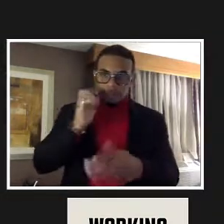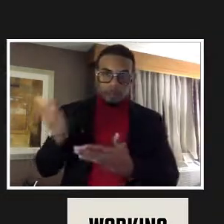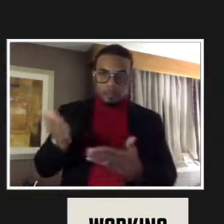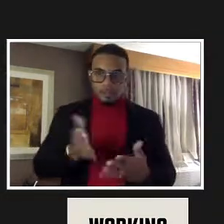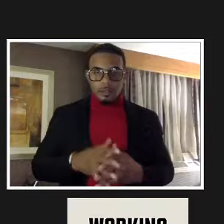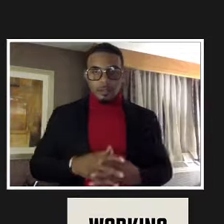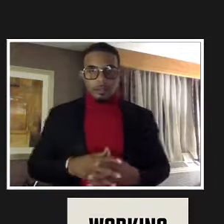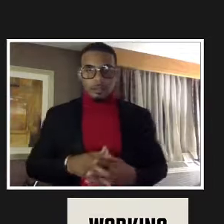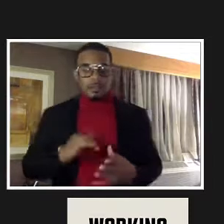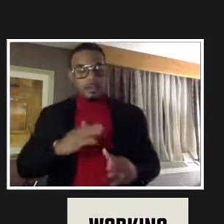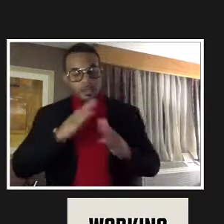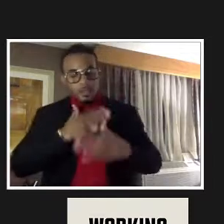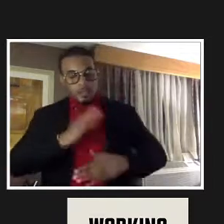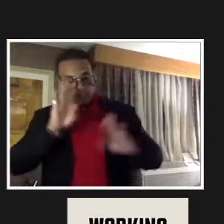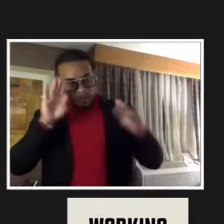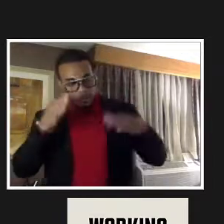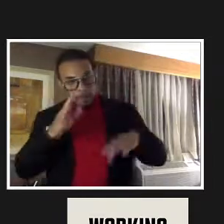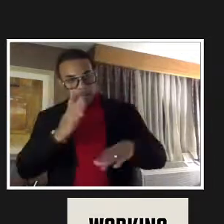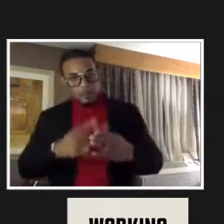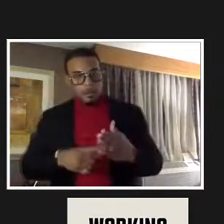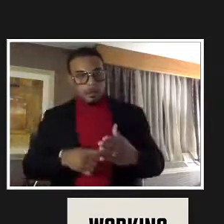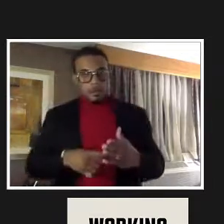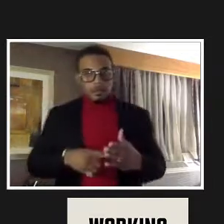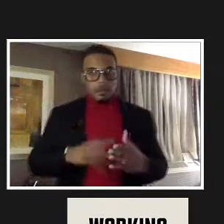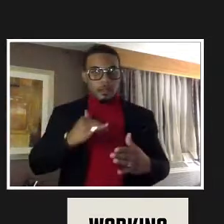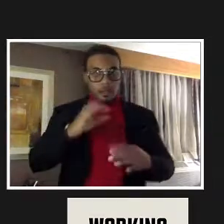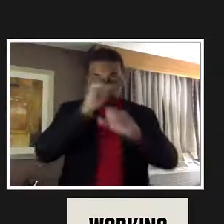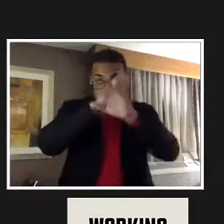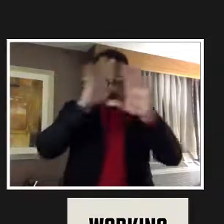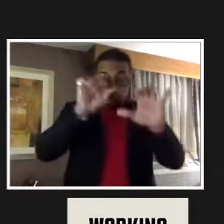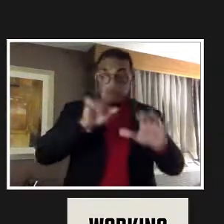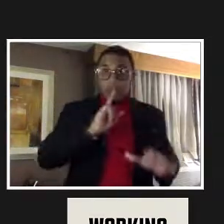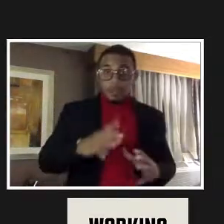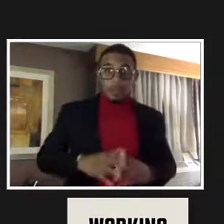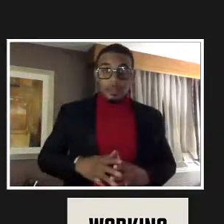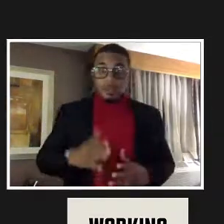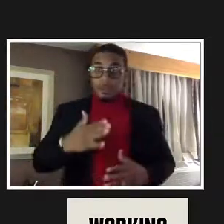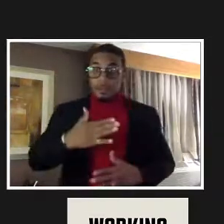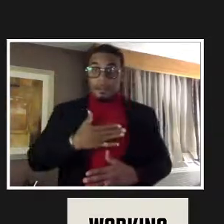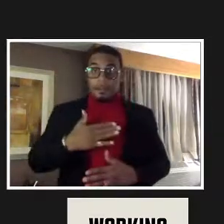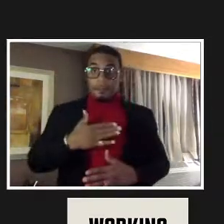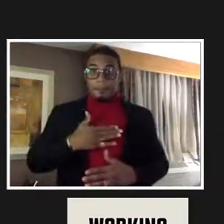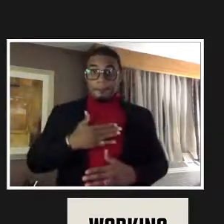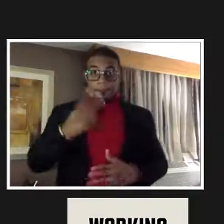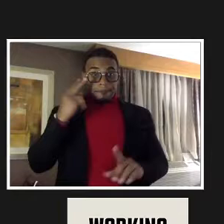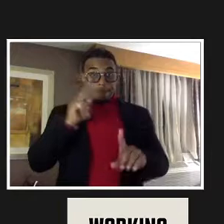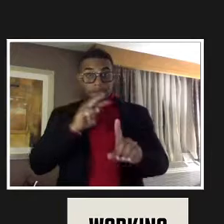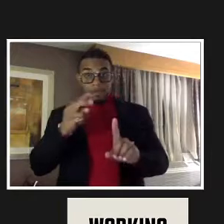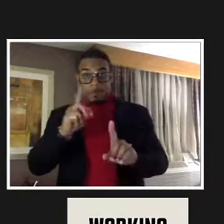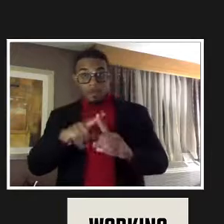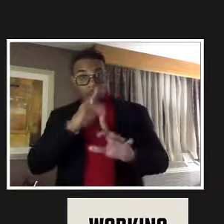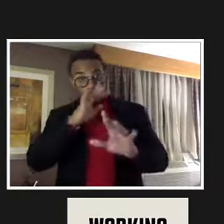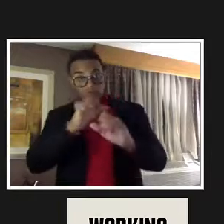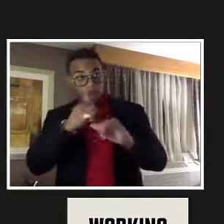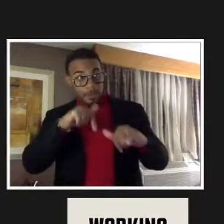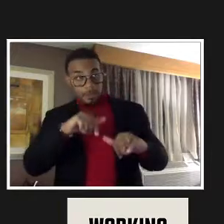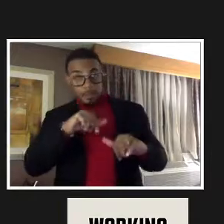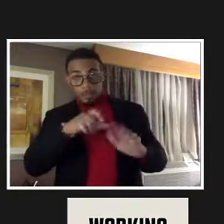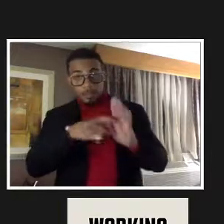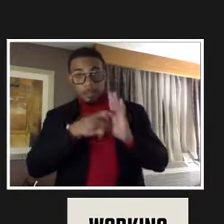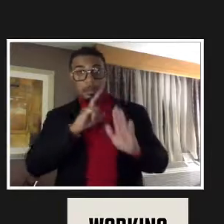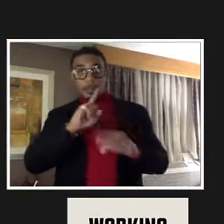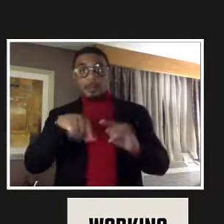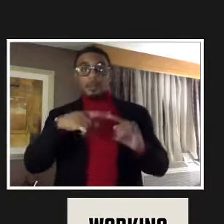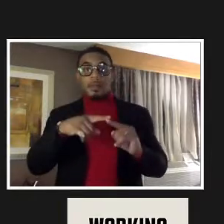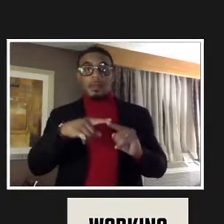I appreciate your focusing on what our vision should be. My view and what attracted me to this charter is that